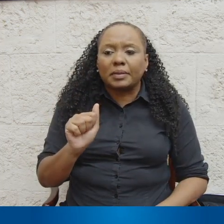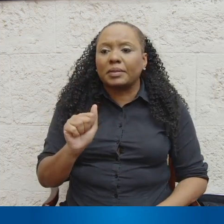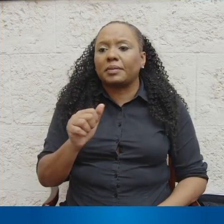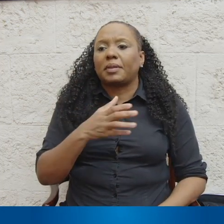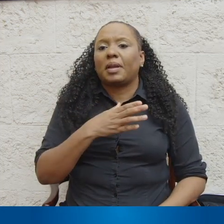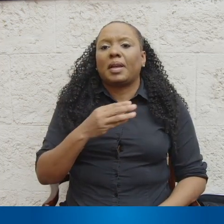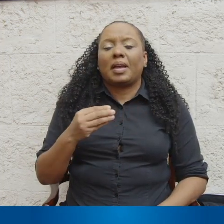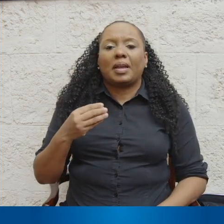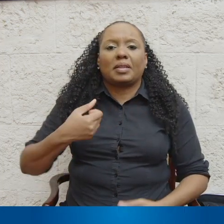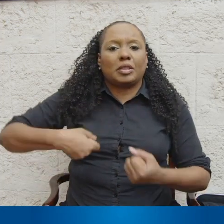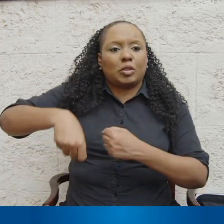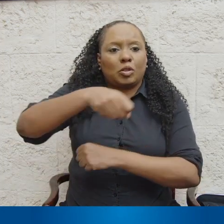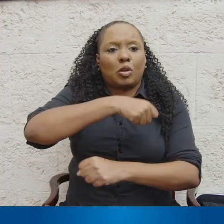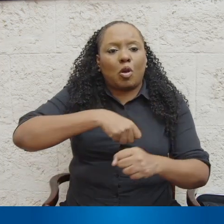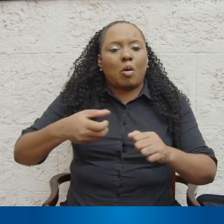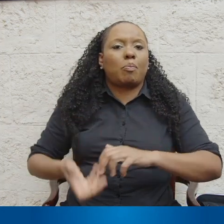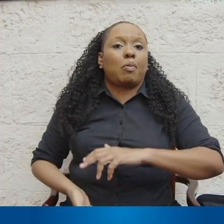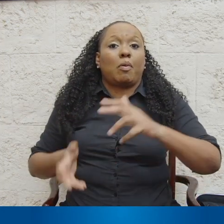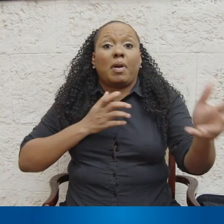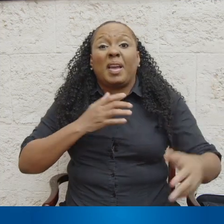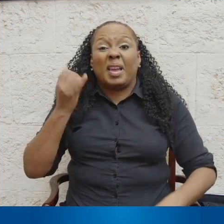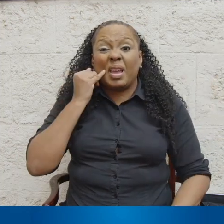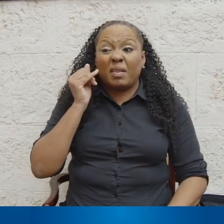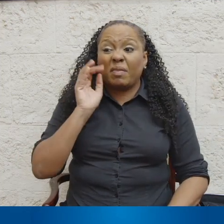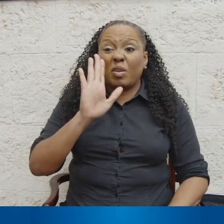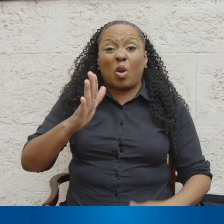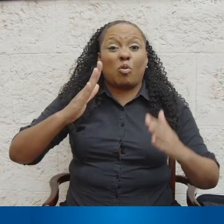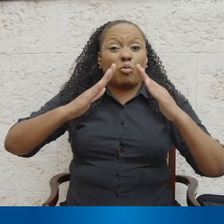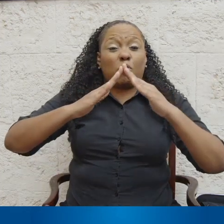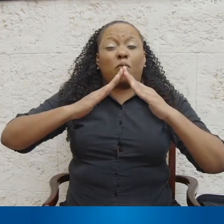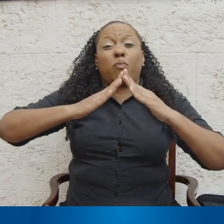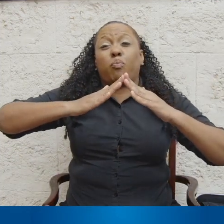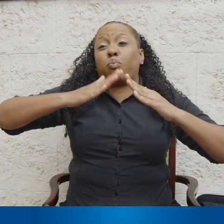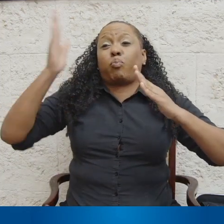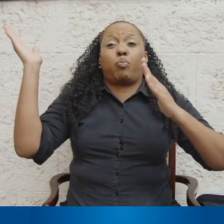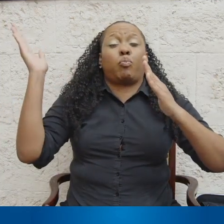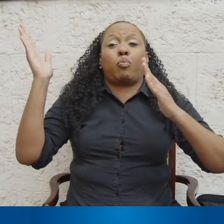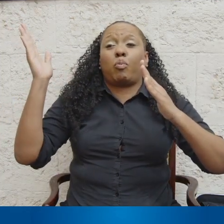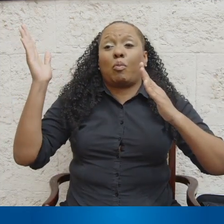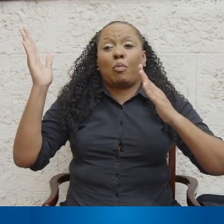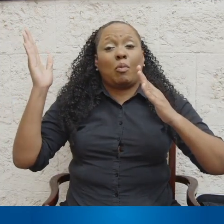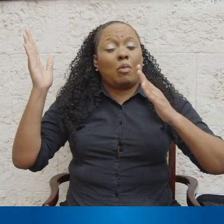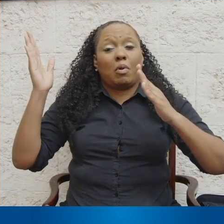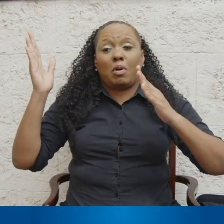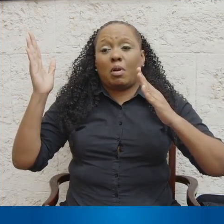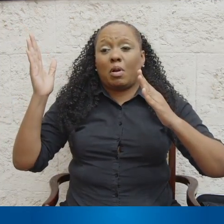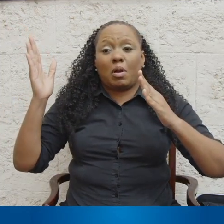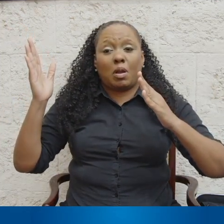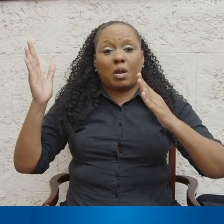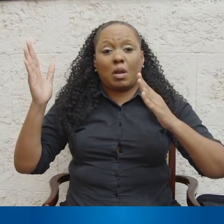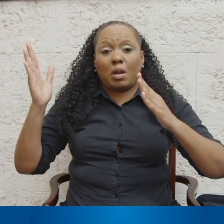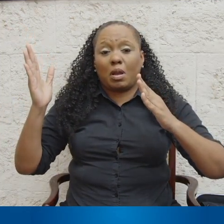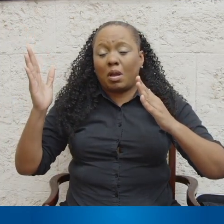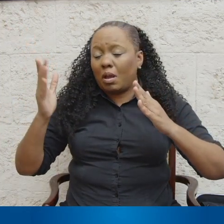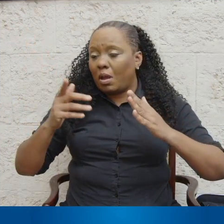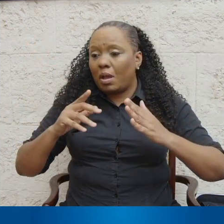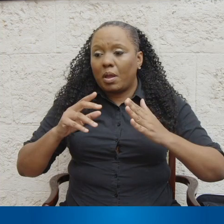Right? If your roof goes and all the rafters go, then it makes a quick fix to get you secure